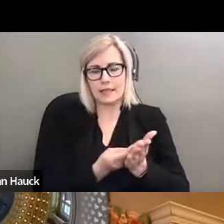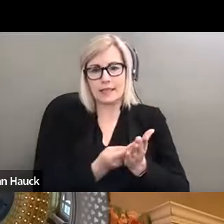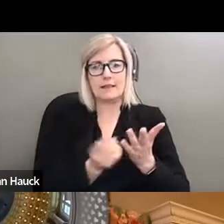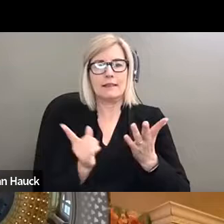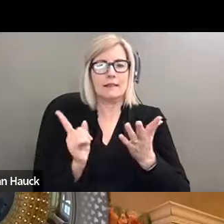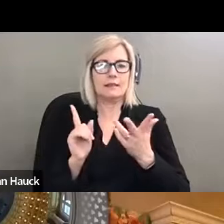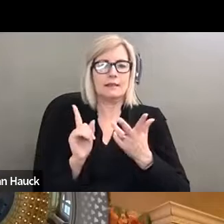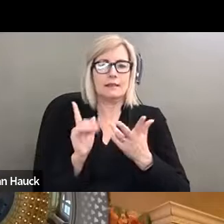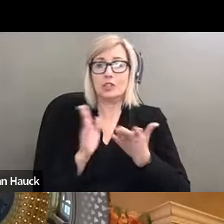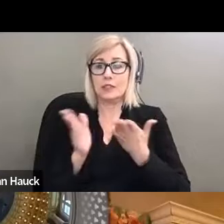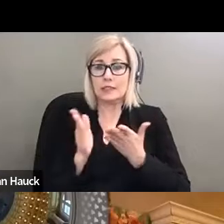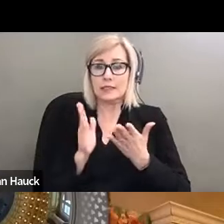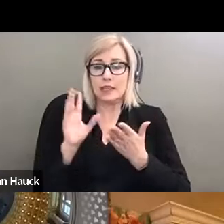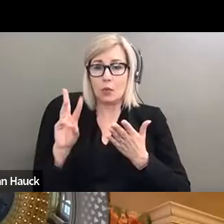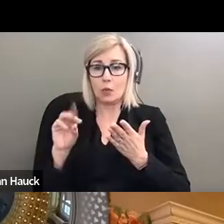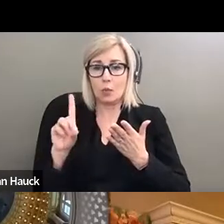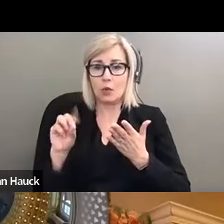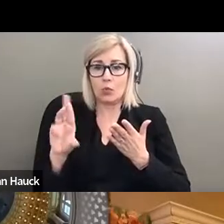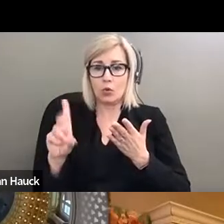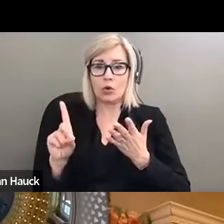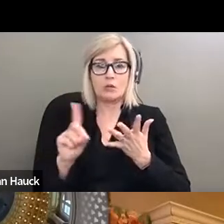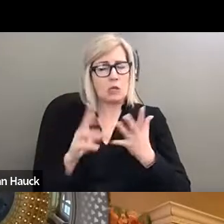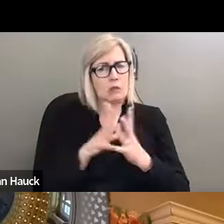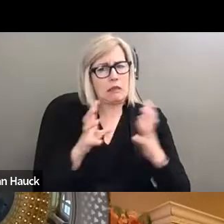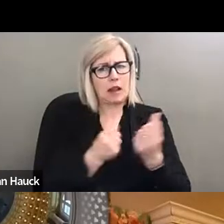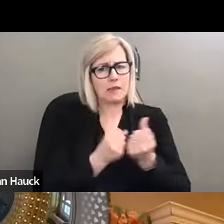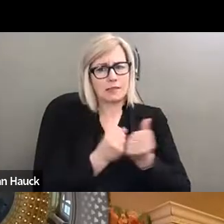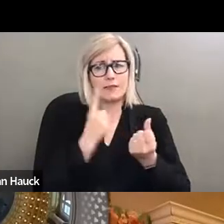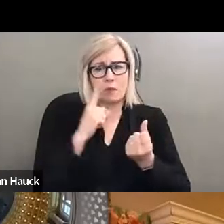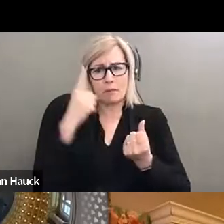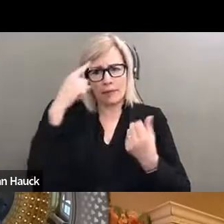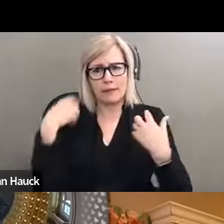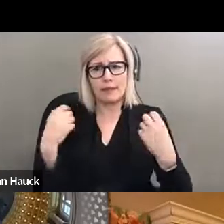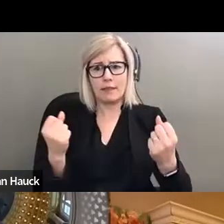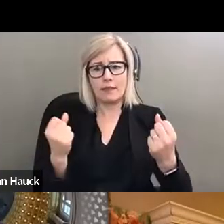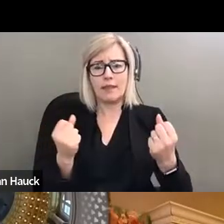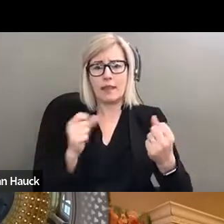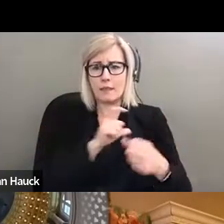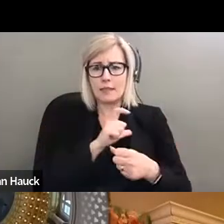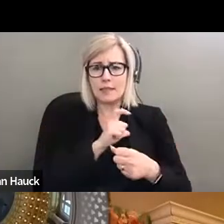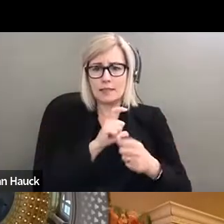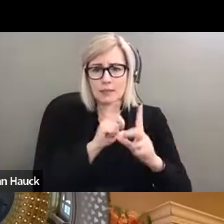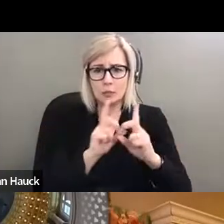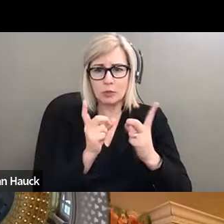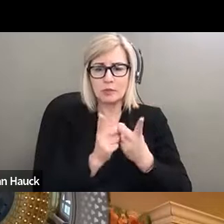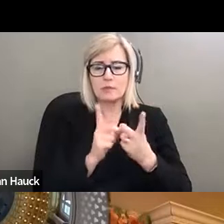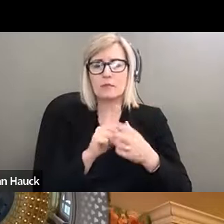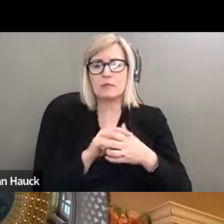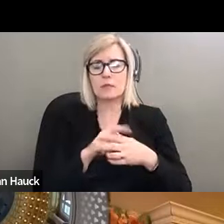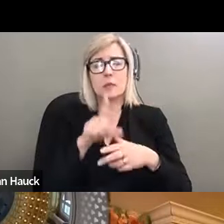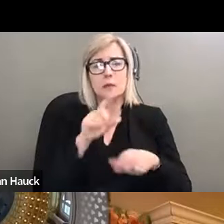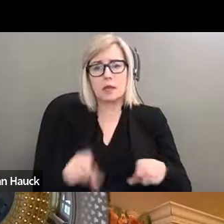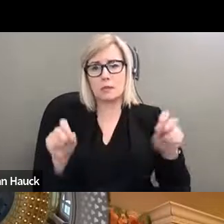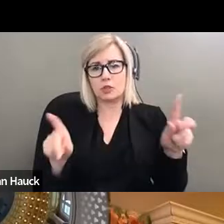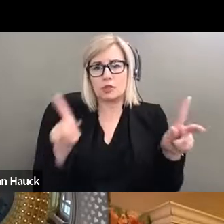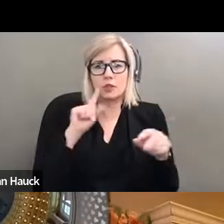Woodward, or whether it was also you really did a lot of advocacy for mental health and the police department, and just really an opportunity for